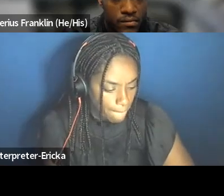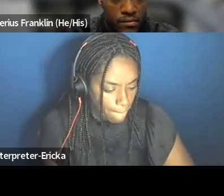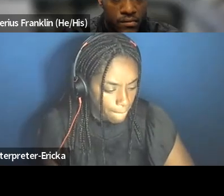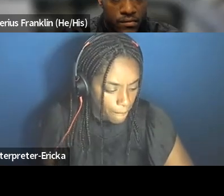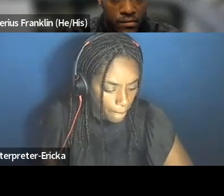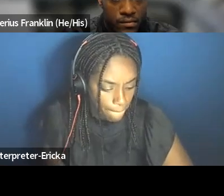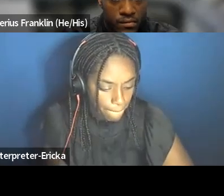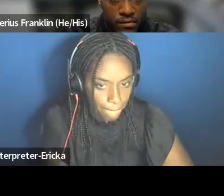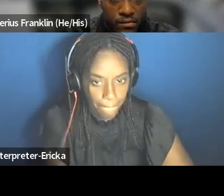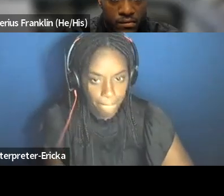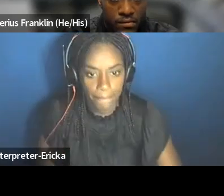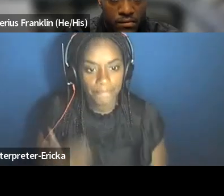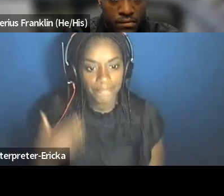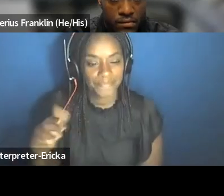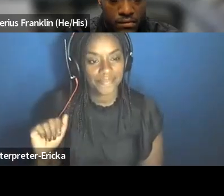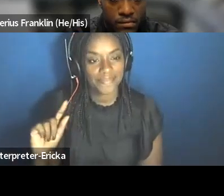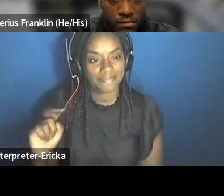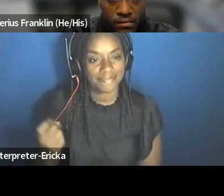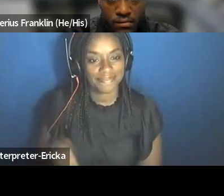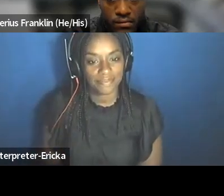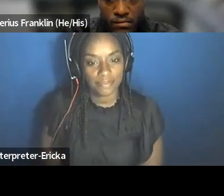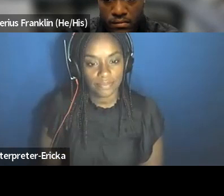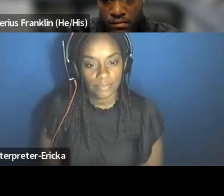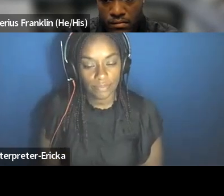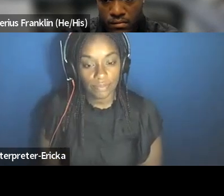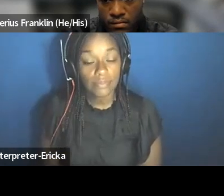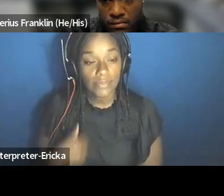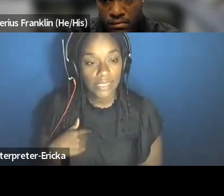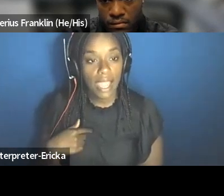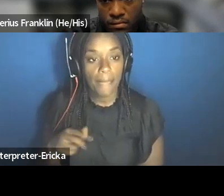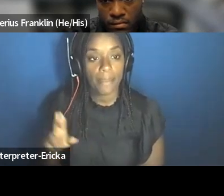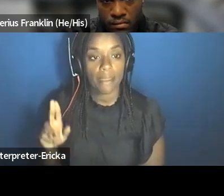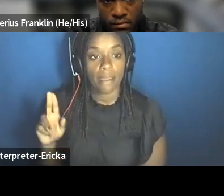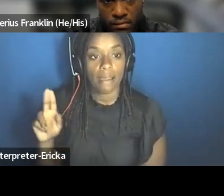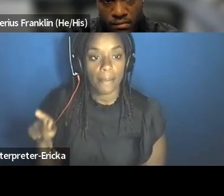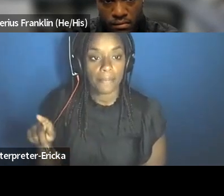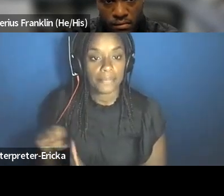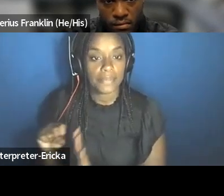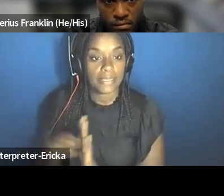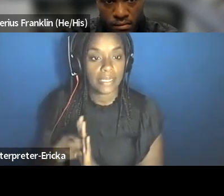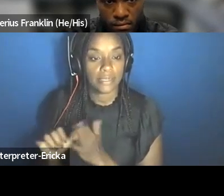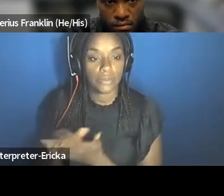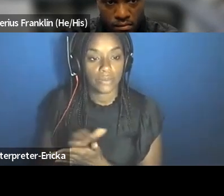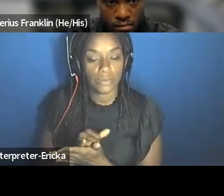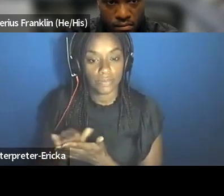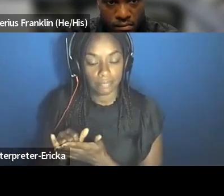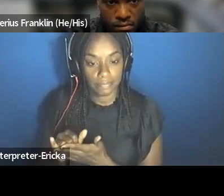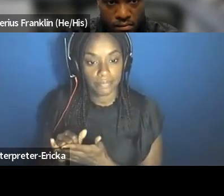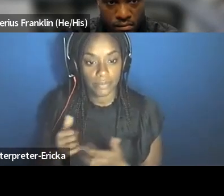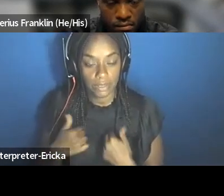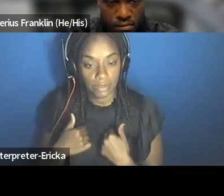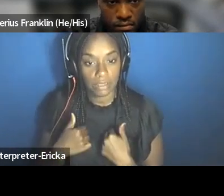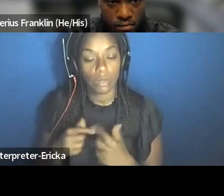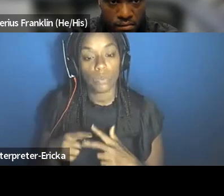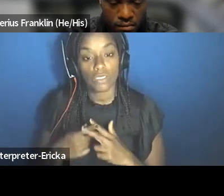Oh, go ahead, Alex. Yeah, thank you. So I'm in upstate New York, and we are starting to meet